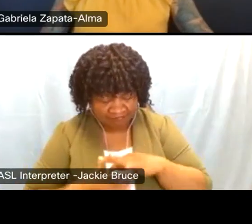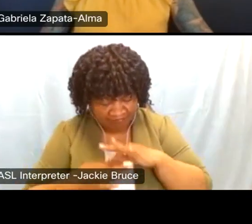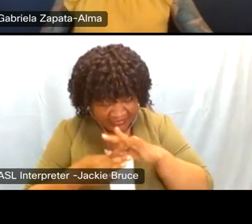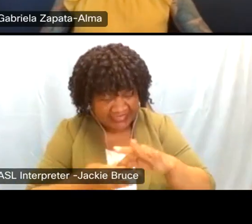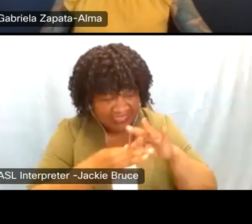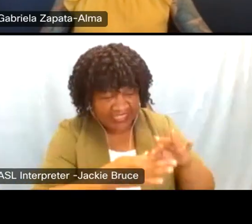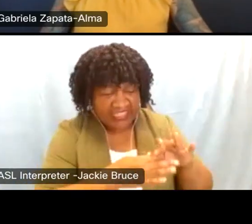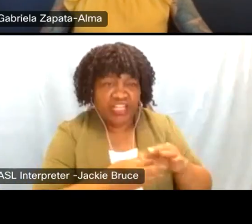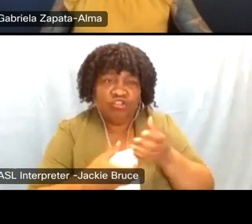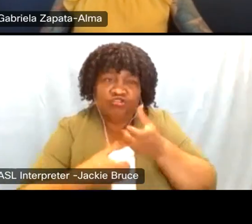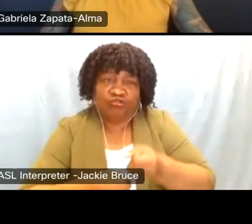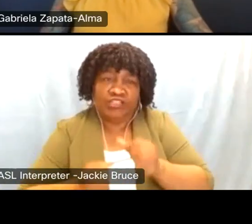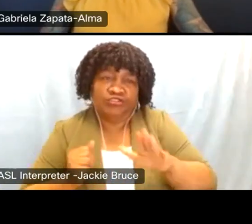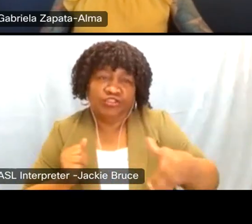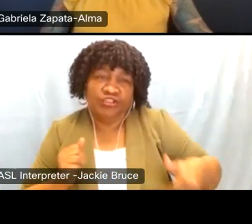our intuition.